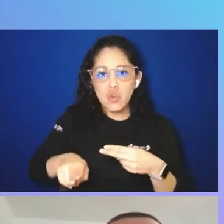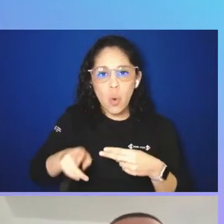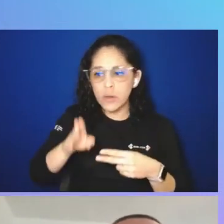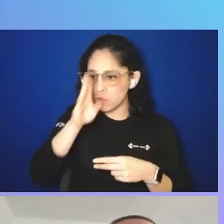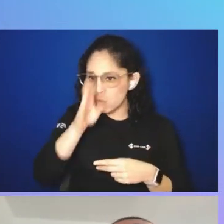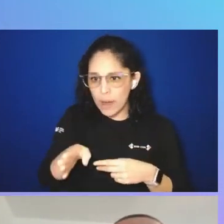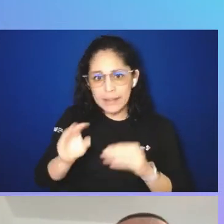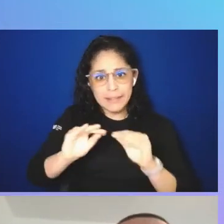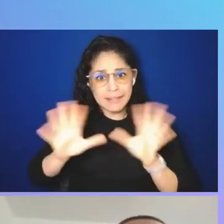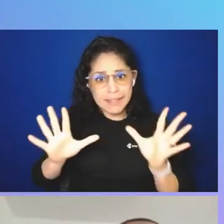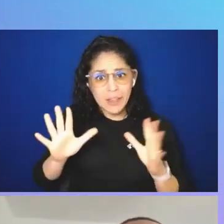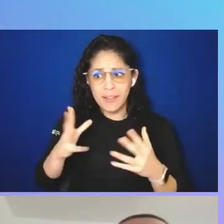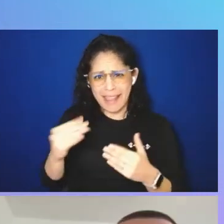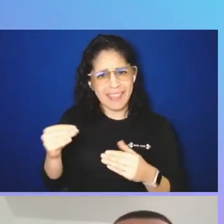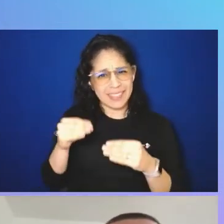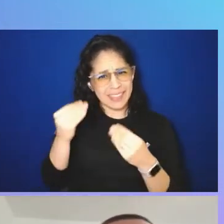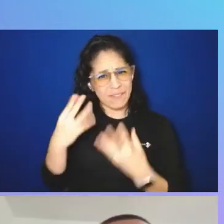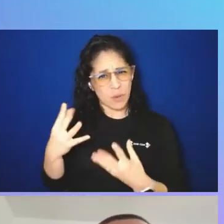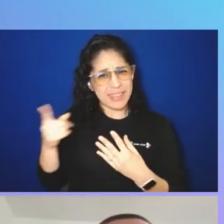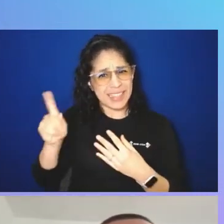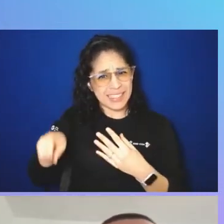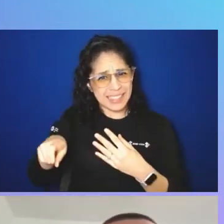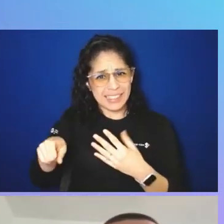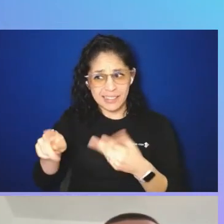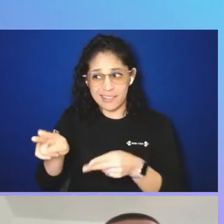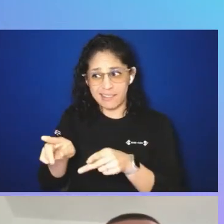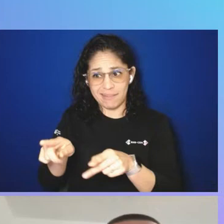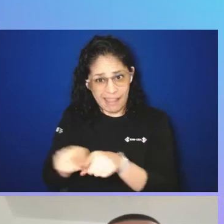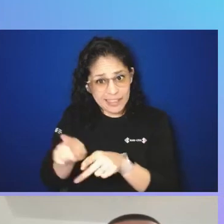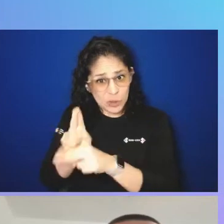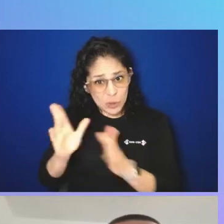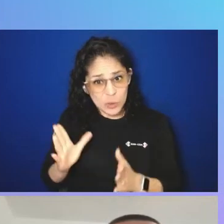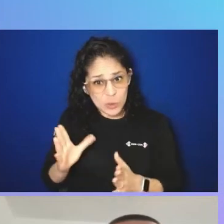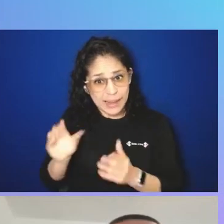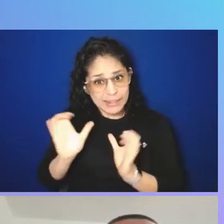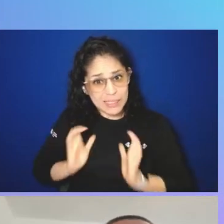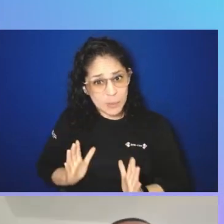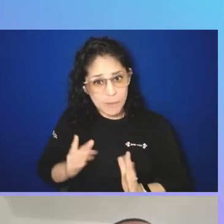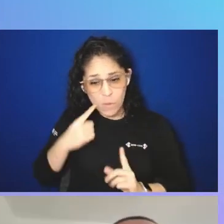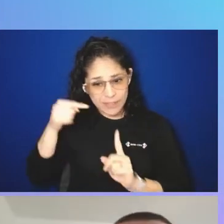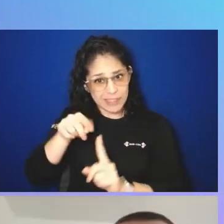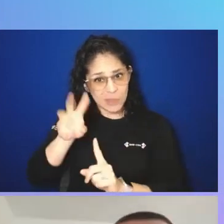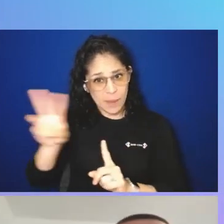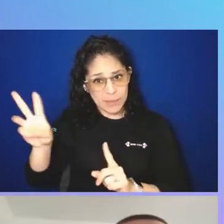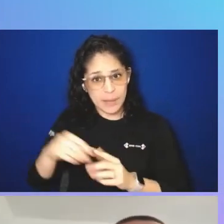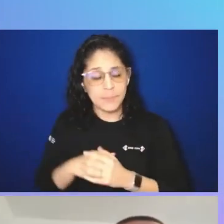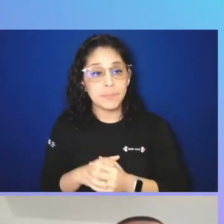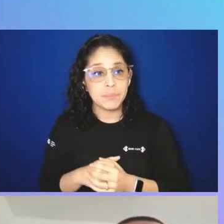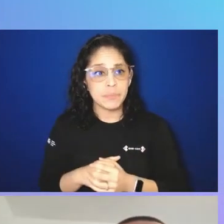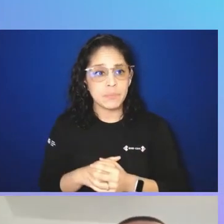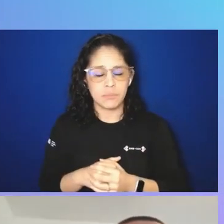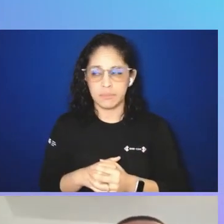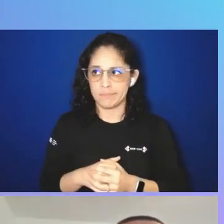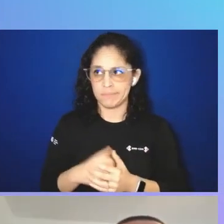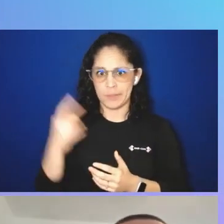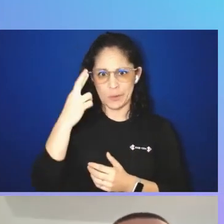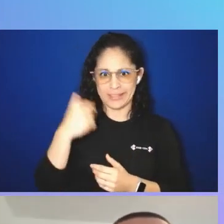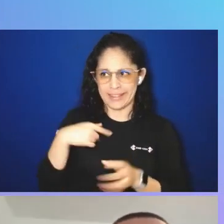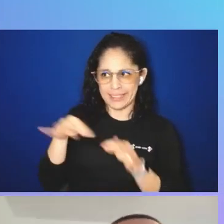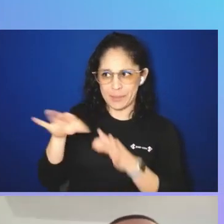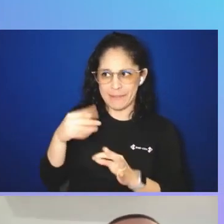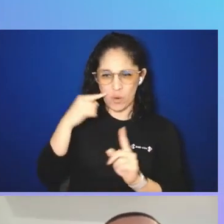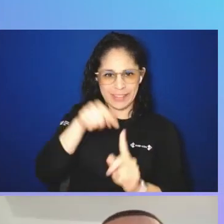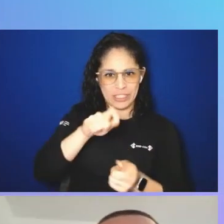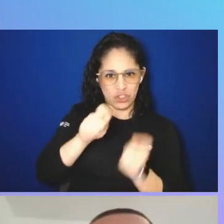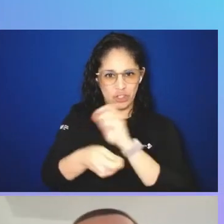actually need as a user and as a customer of the service. The case I had to make for this change was that